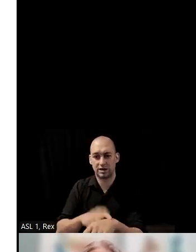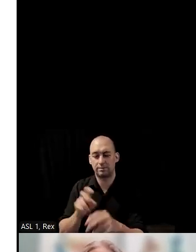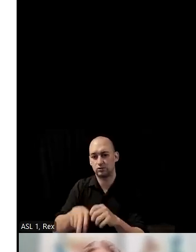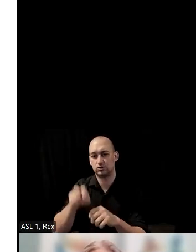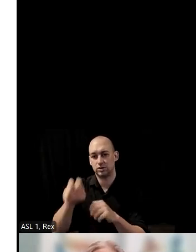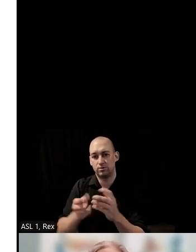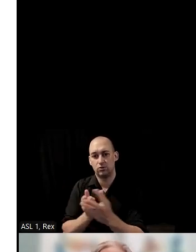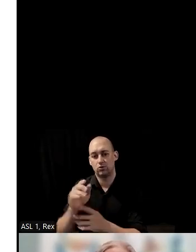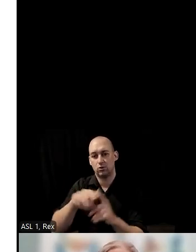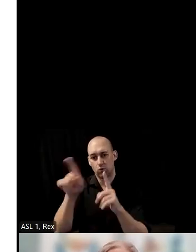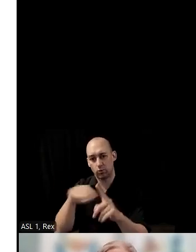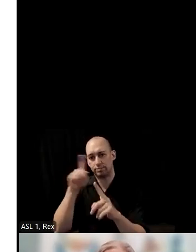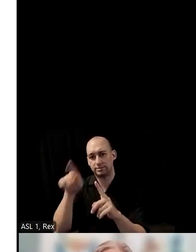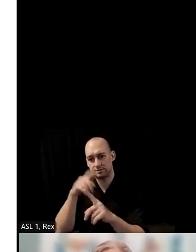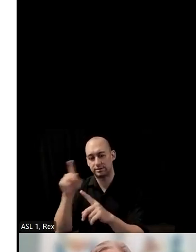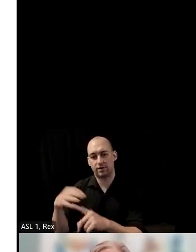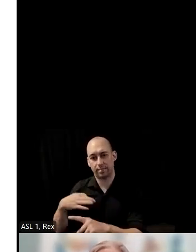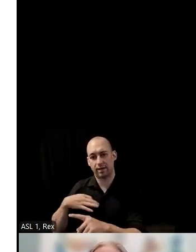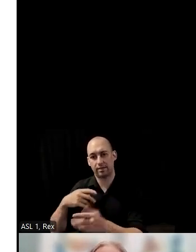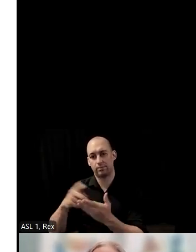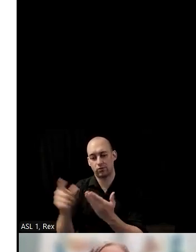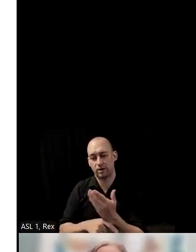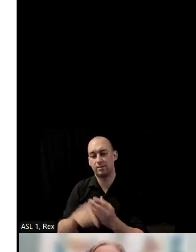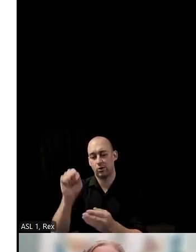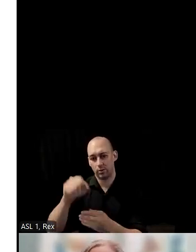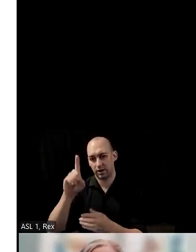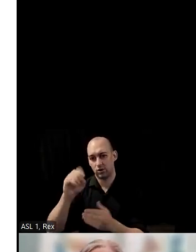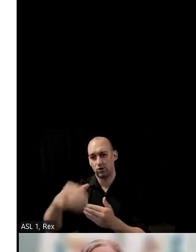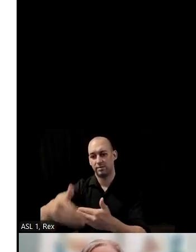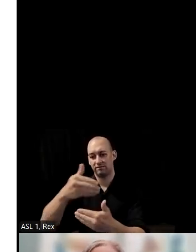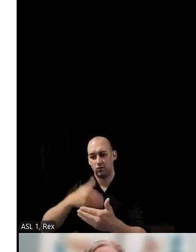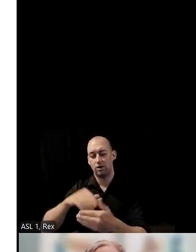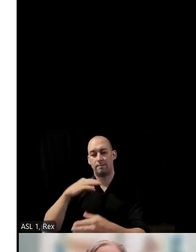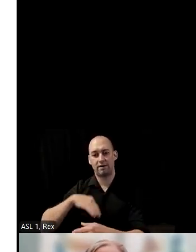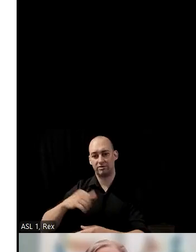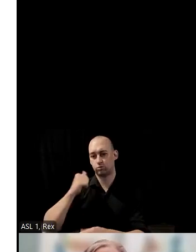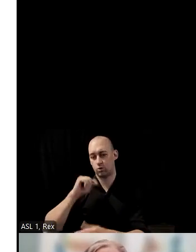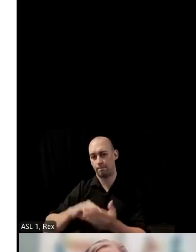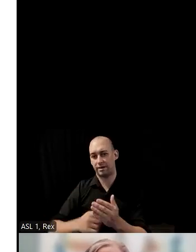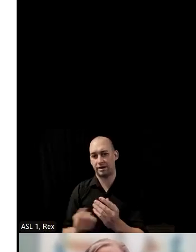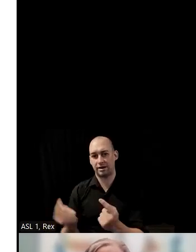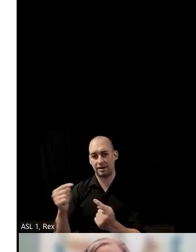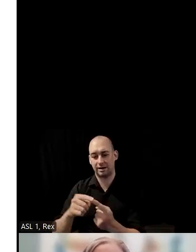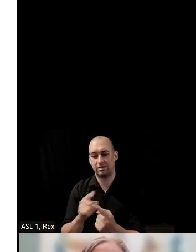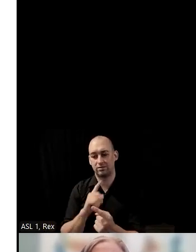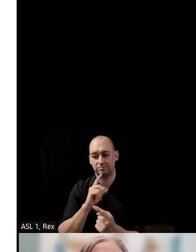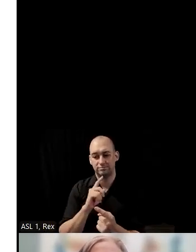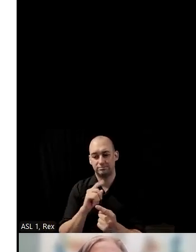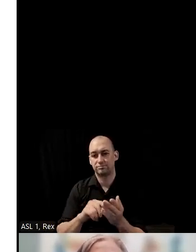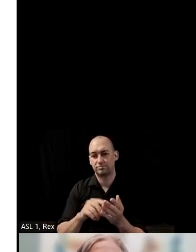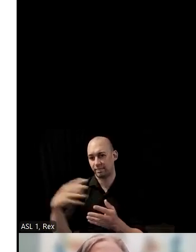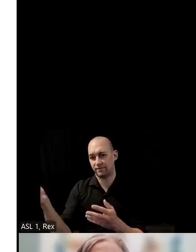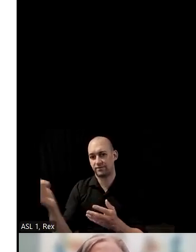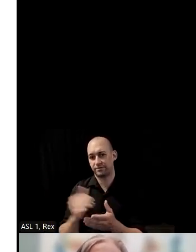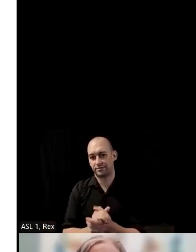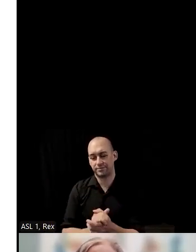applying for the program. So this would allow them to do that proactively, but benefits would not begin until they were actually had taken the leave. And then